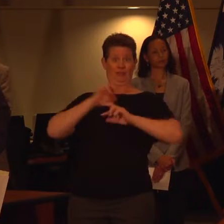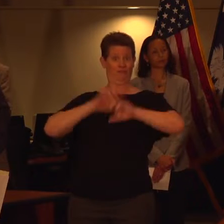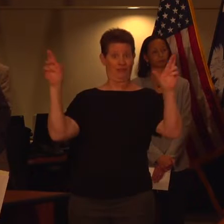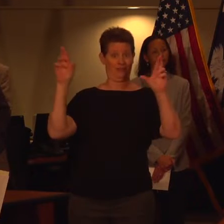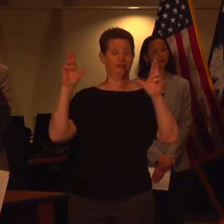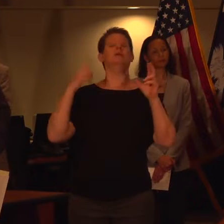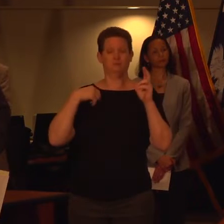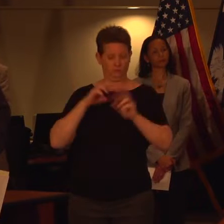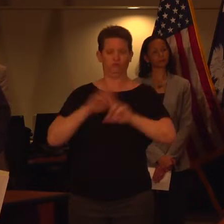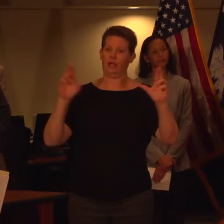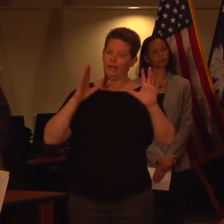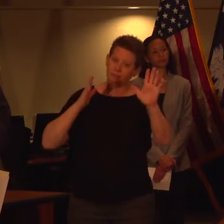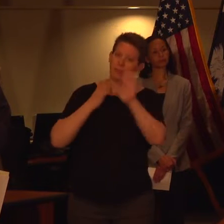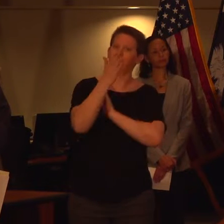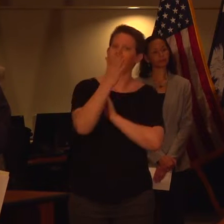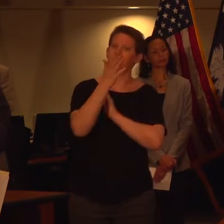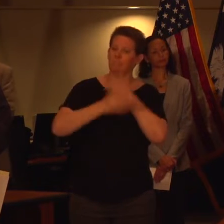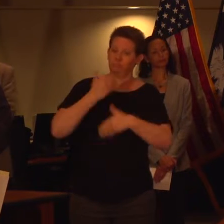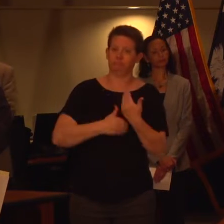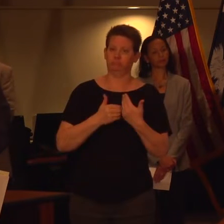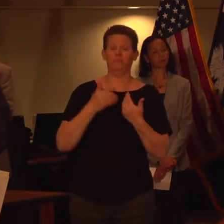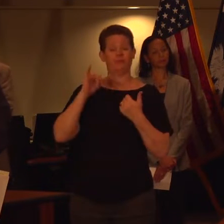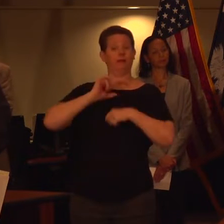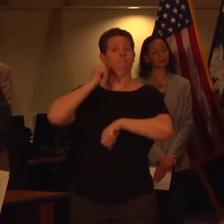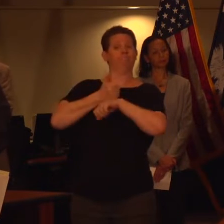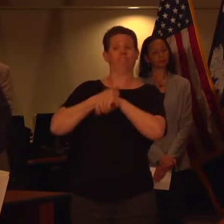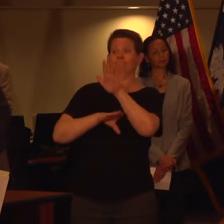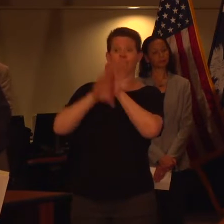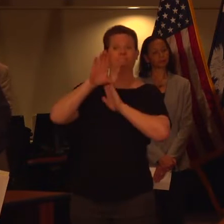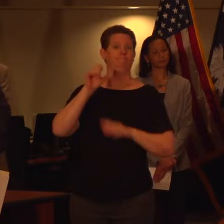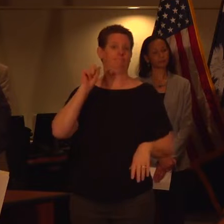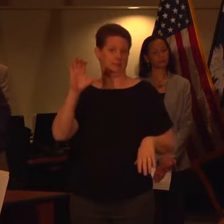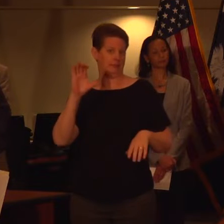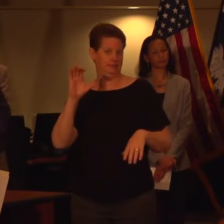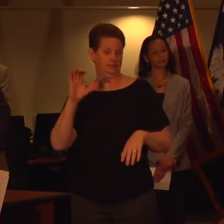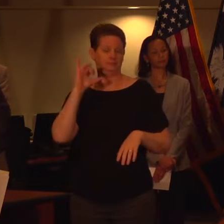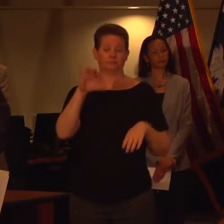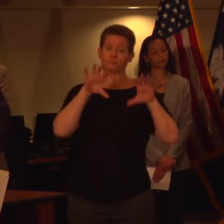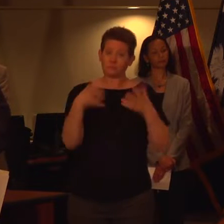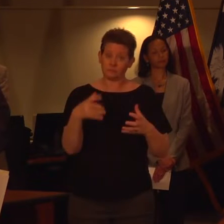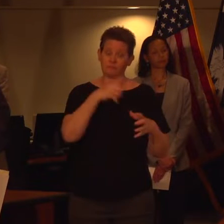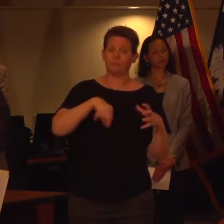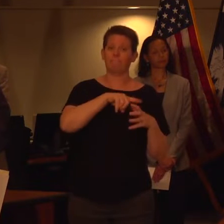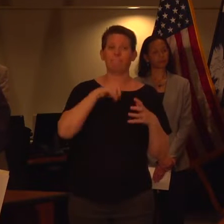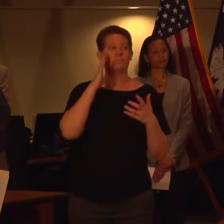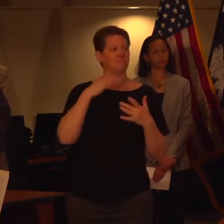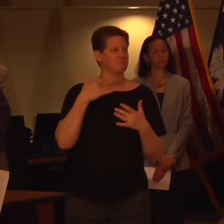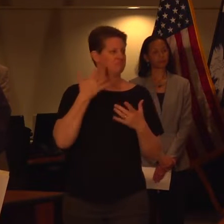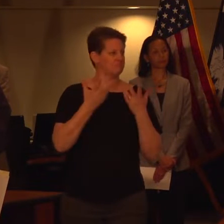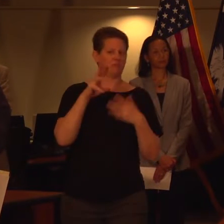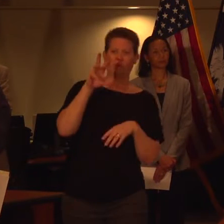that, we have Accelerate SC. This will be an organization that will last for about